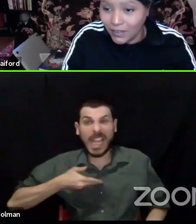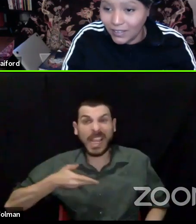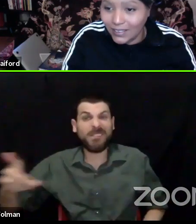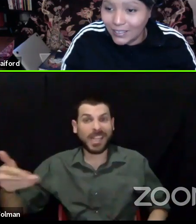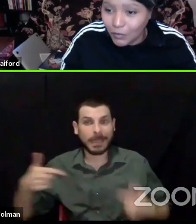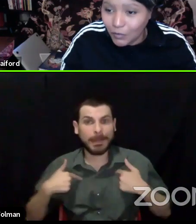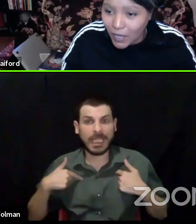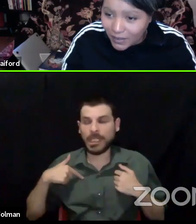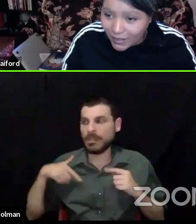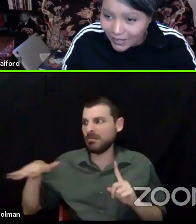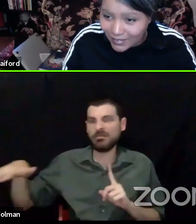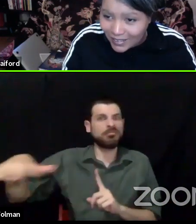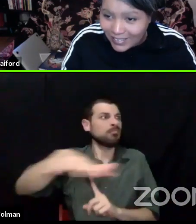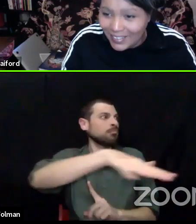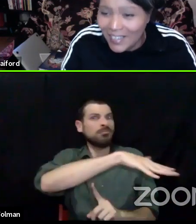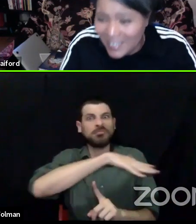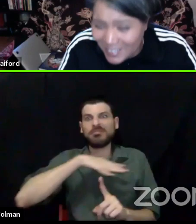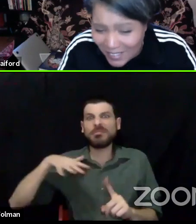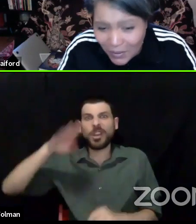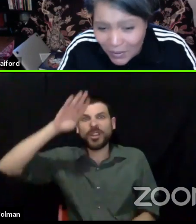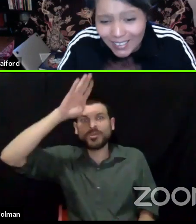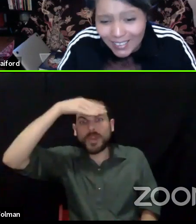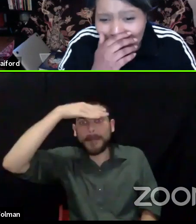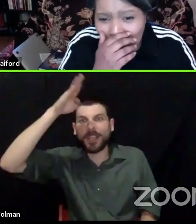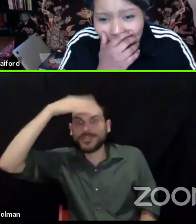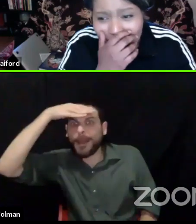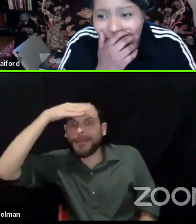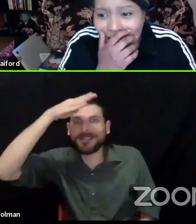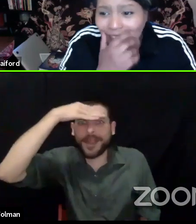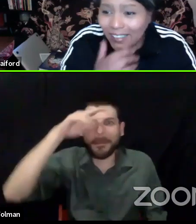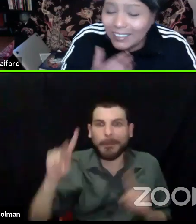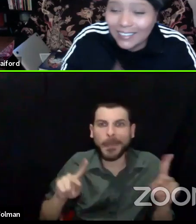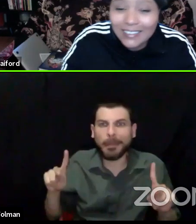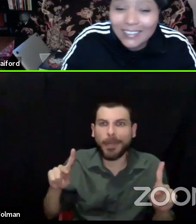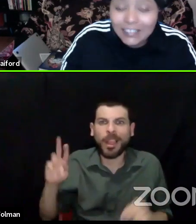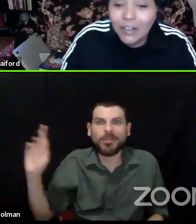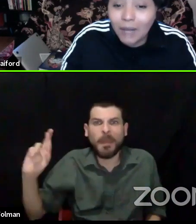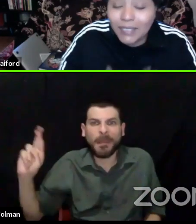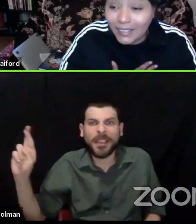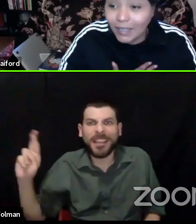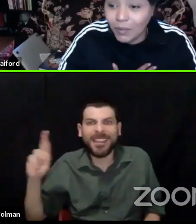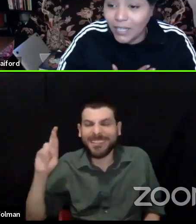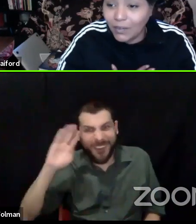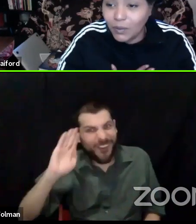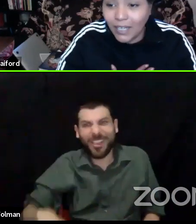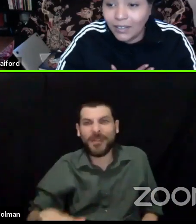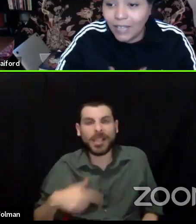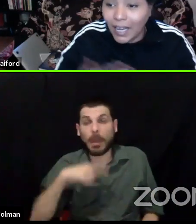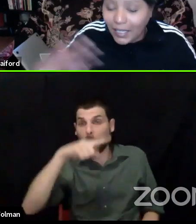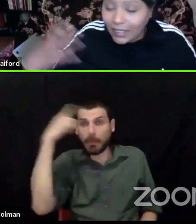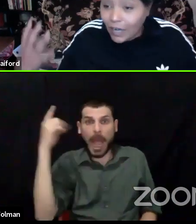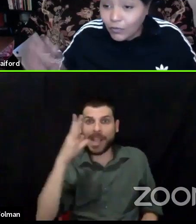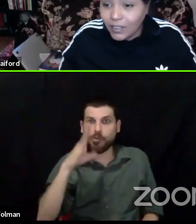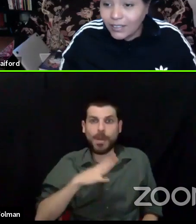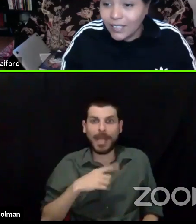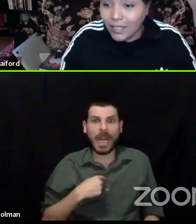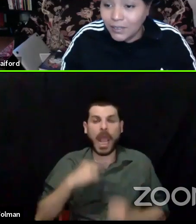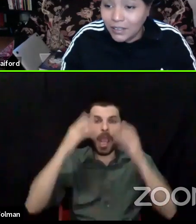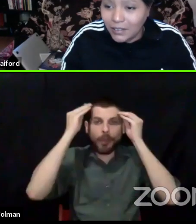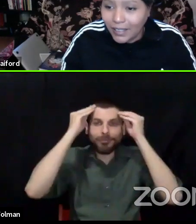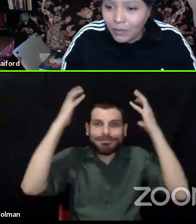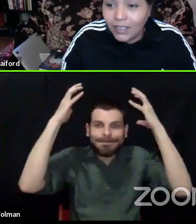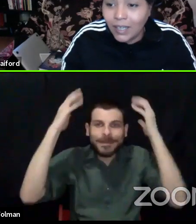up in there because he's a Republican. You know what I'm saying? So I'm like, dang, they're gonna, you know, I'm thinking I'm a Black woman. I had an Afro at the